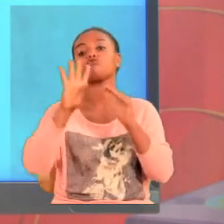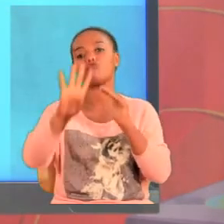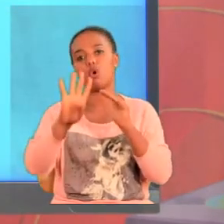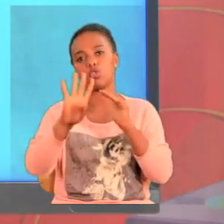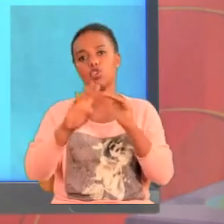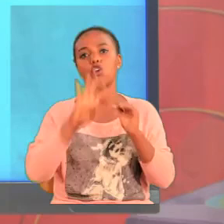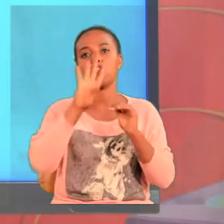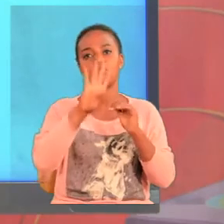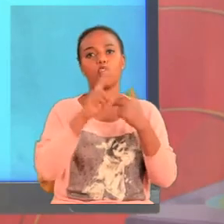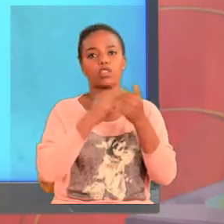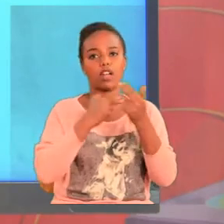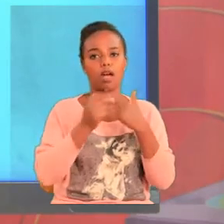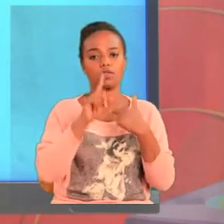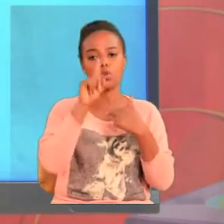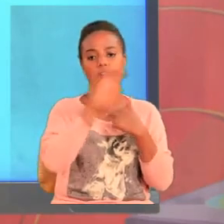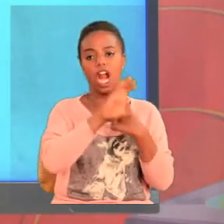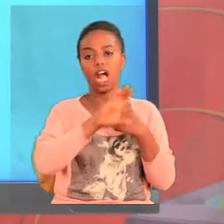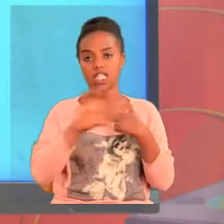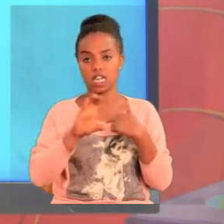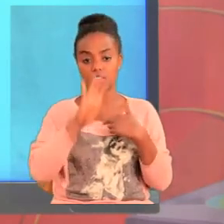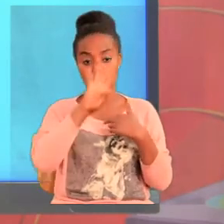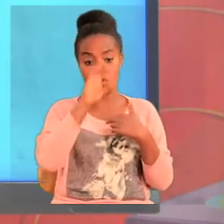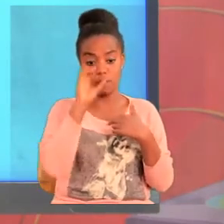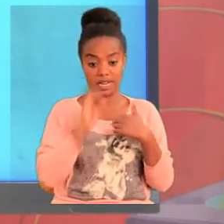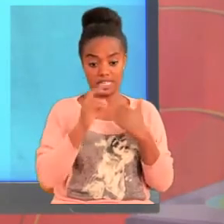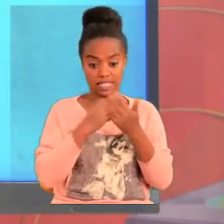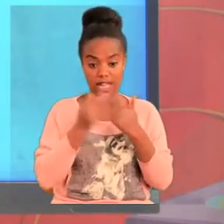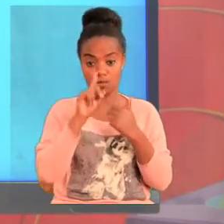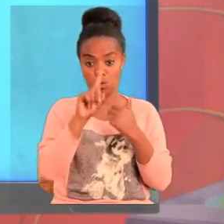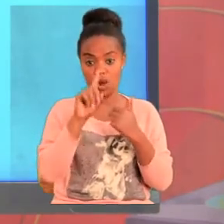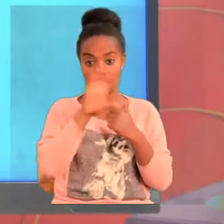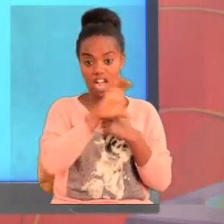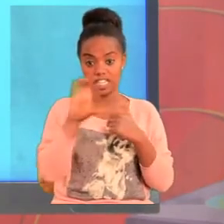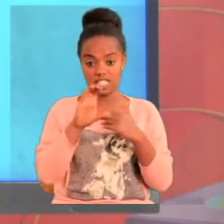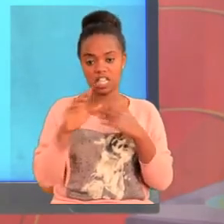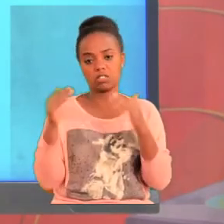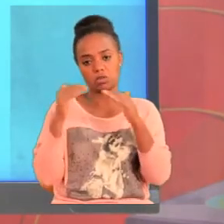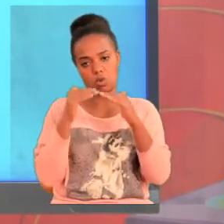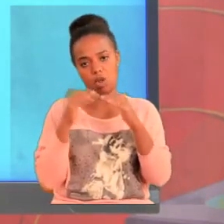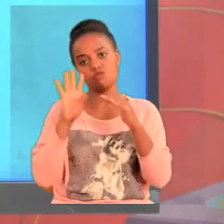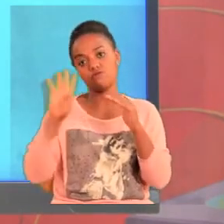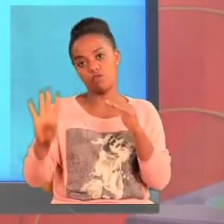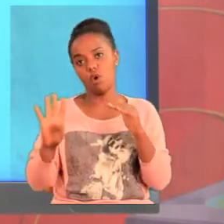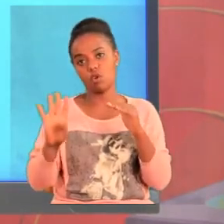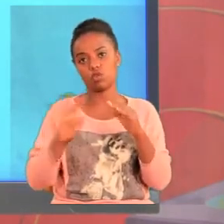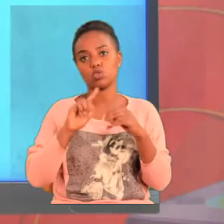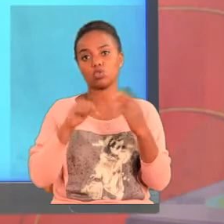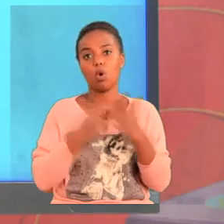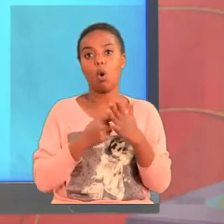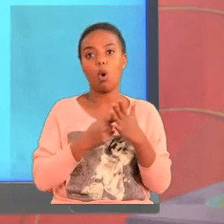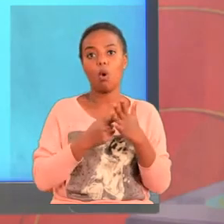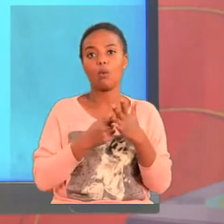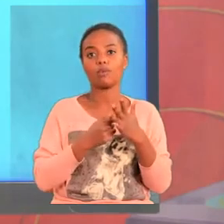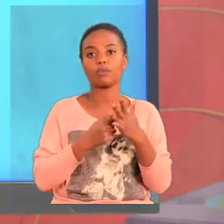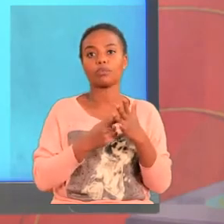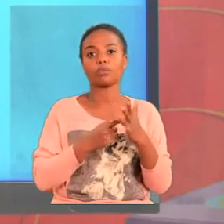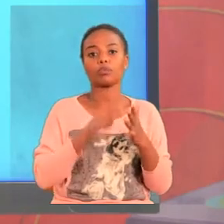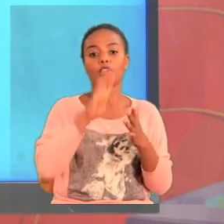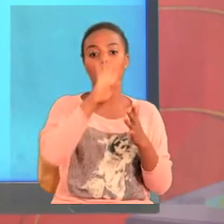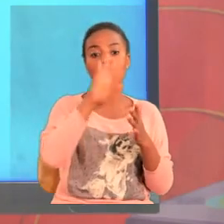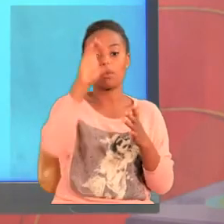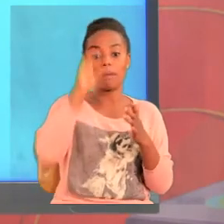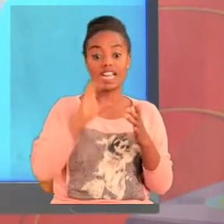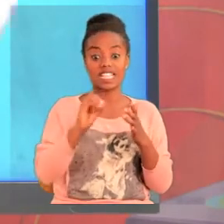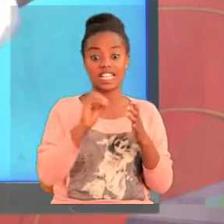4% times 100, it gives you 4. So in this case, we call this one is the rate, the percent, the